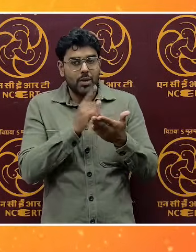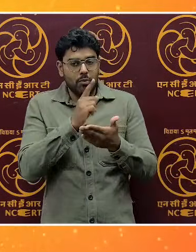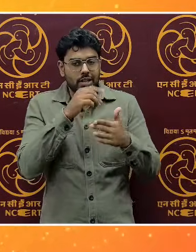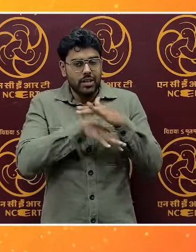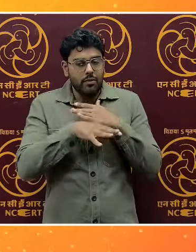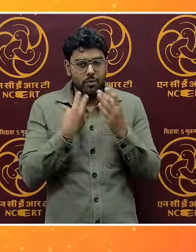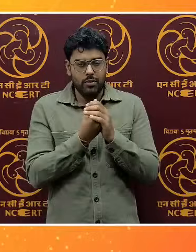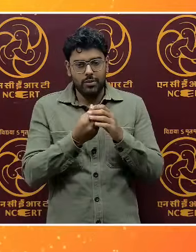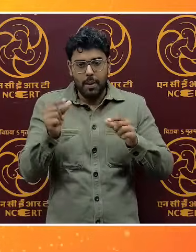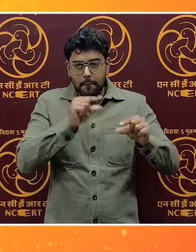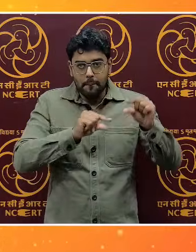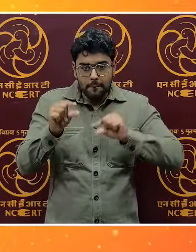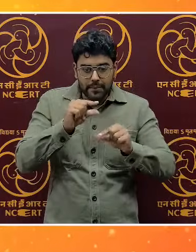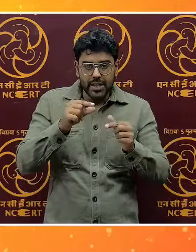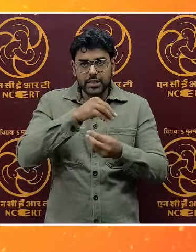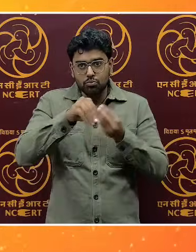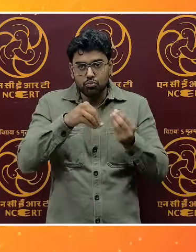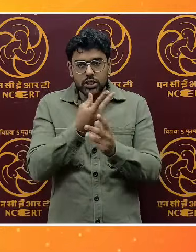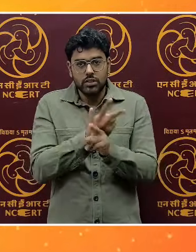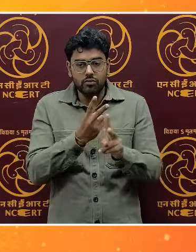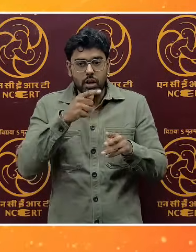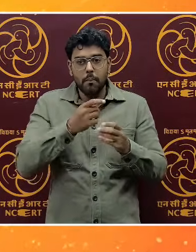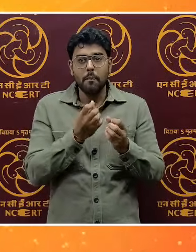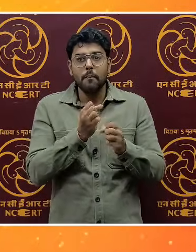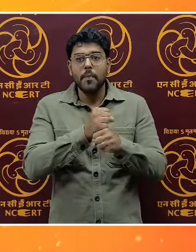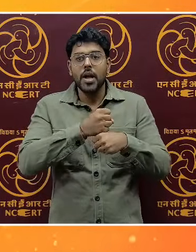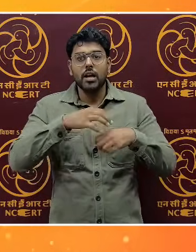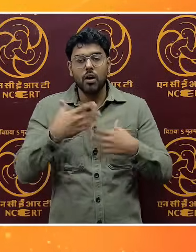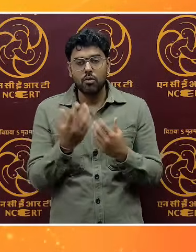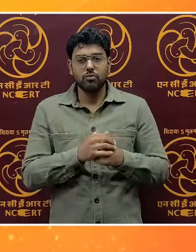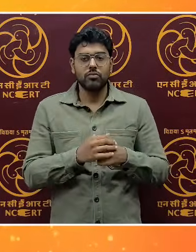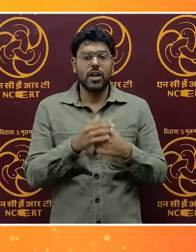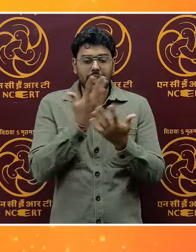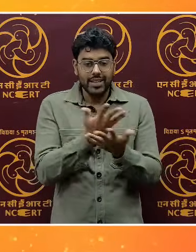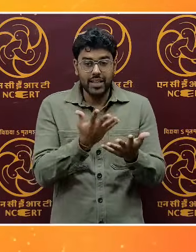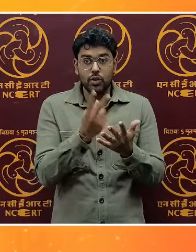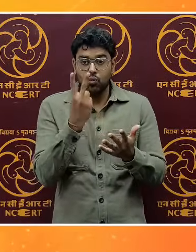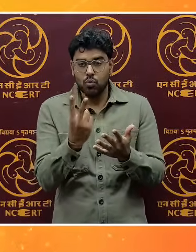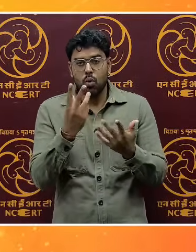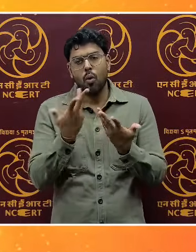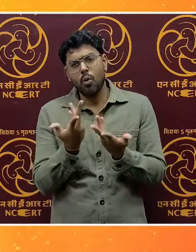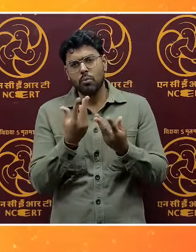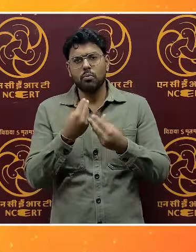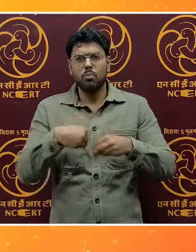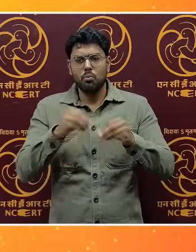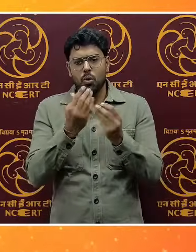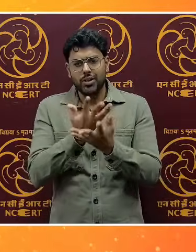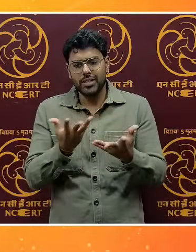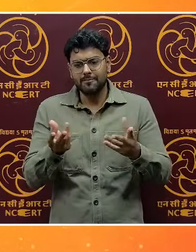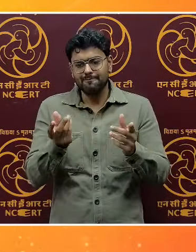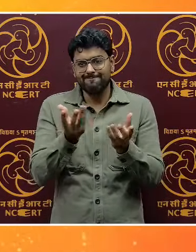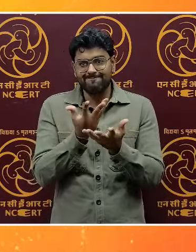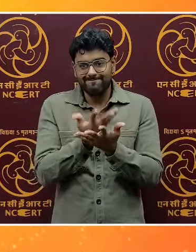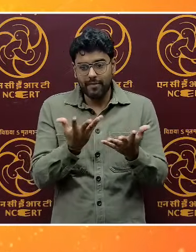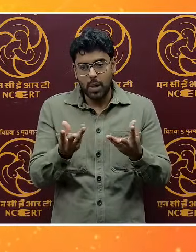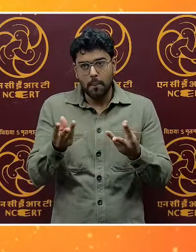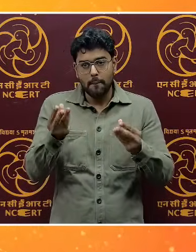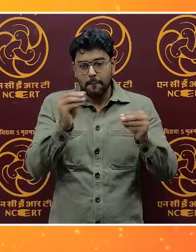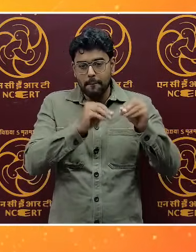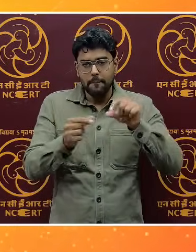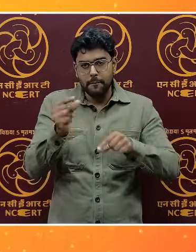mixtures, how they are formed. They are formed when two or more substances are mixed together in any